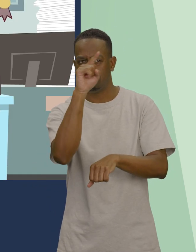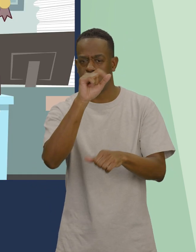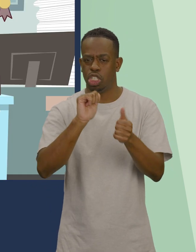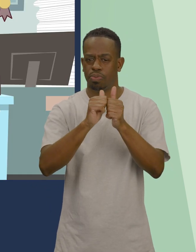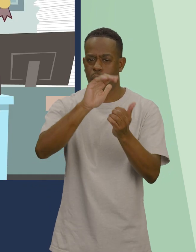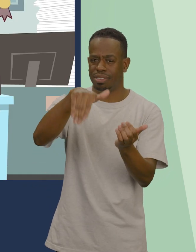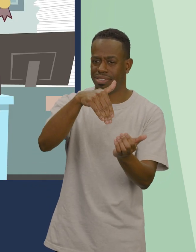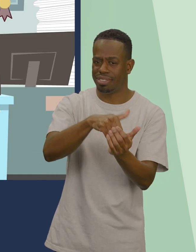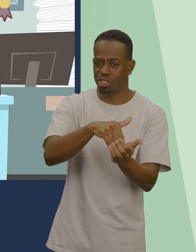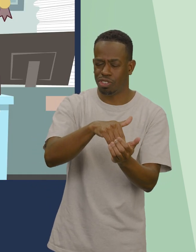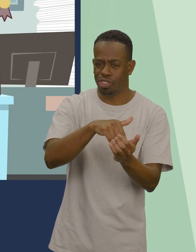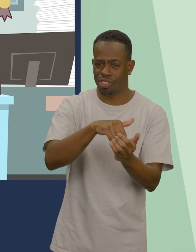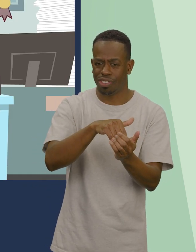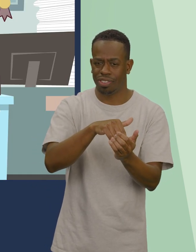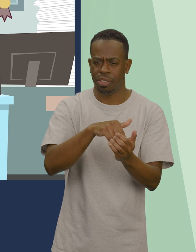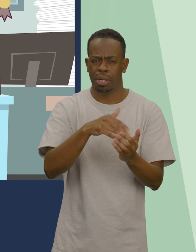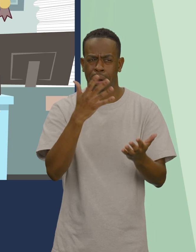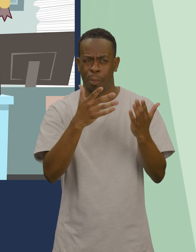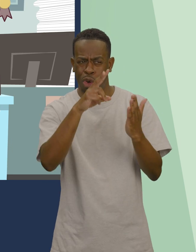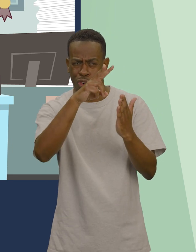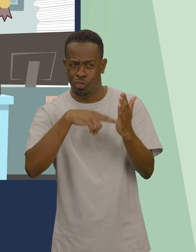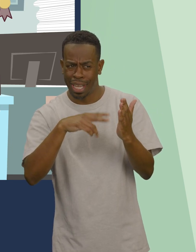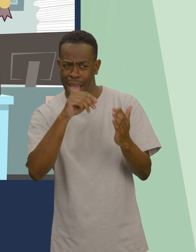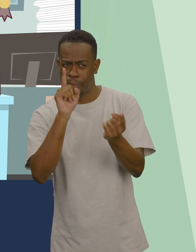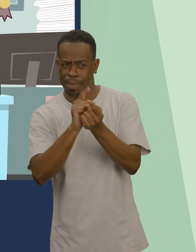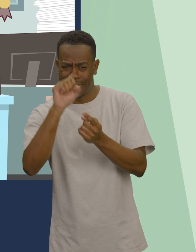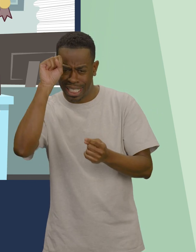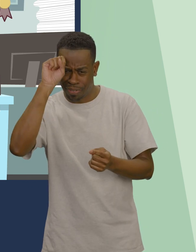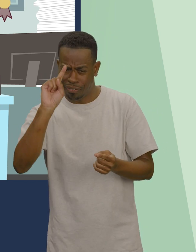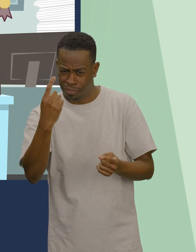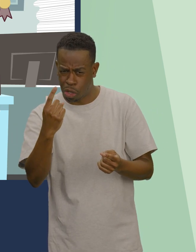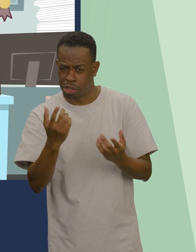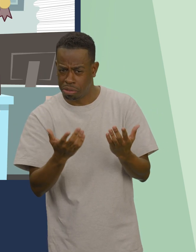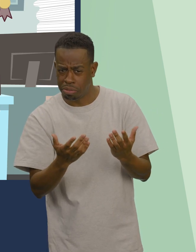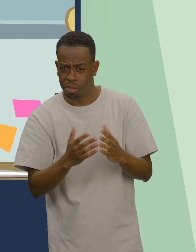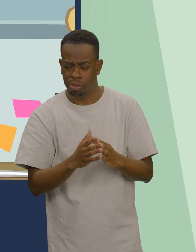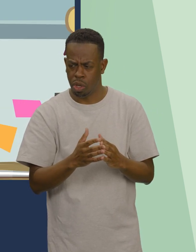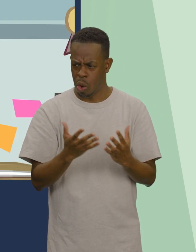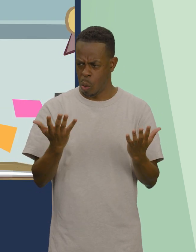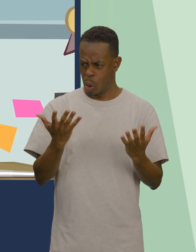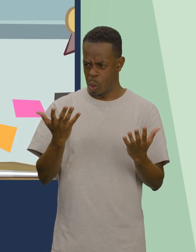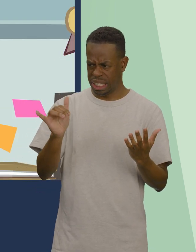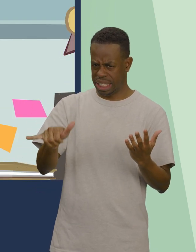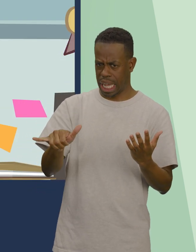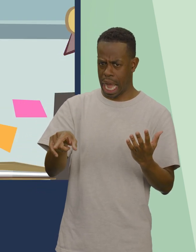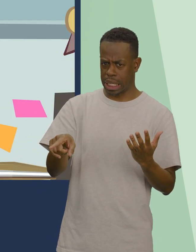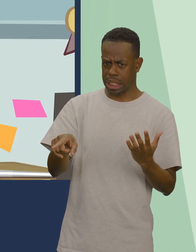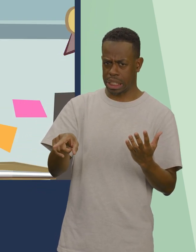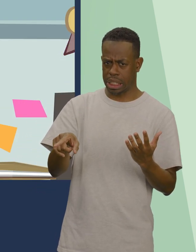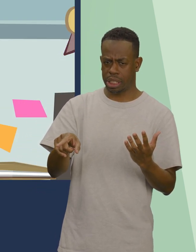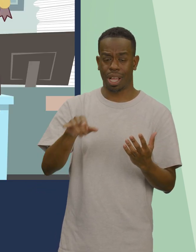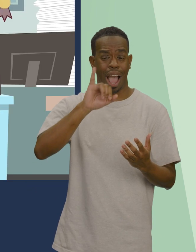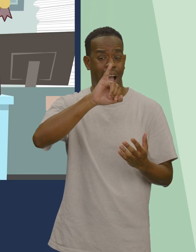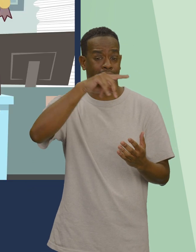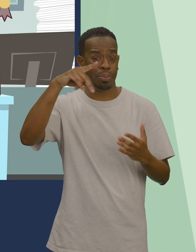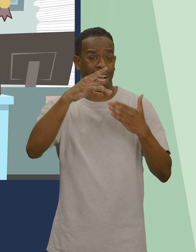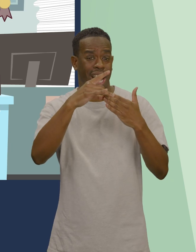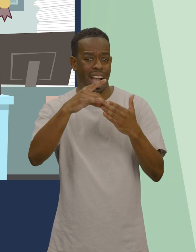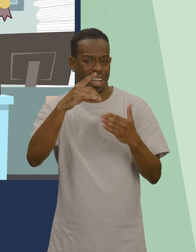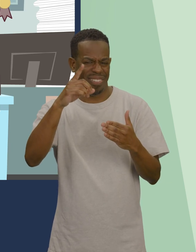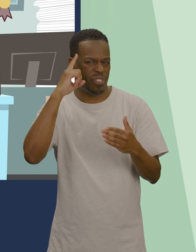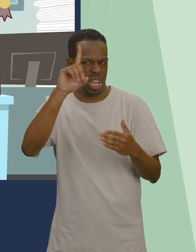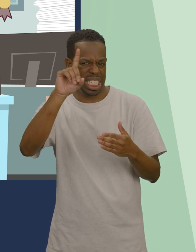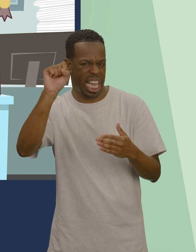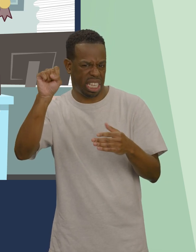a paid internship over at the Sports Mart. Maybe you should read this and meet Stephen first. Whoa, what's this? It's the